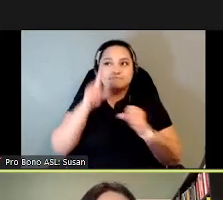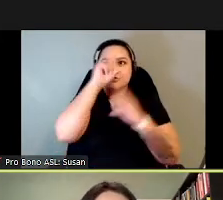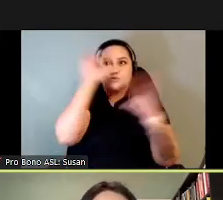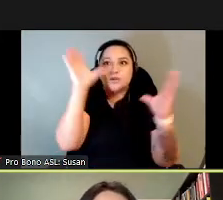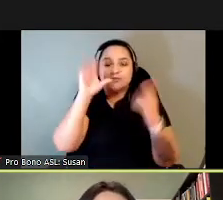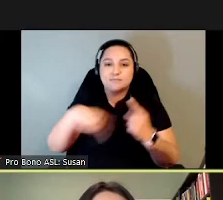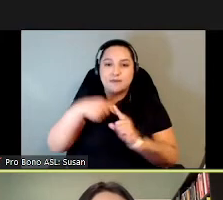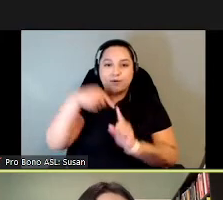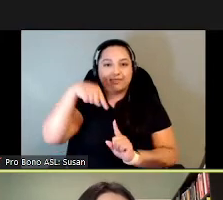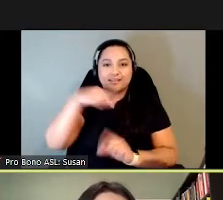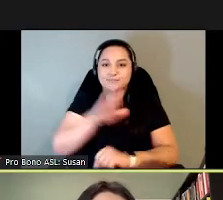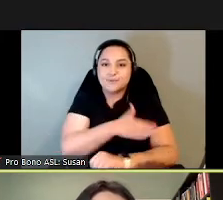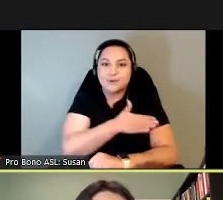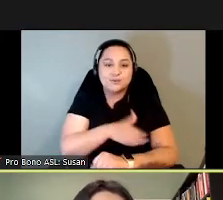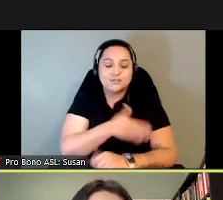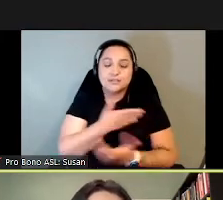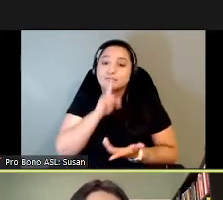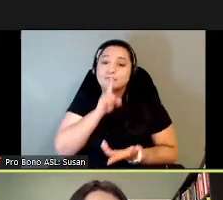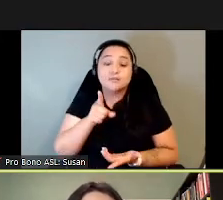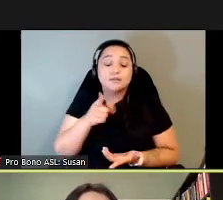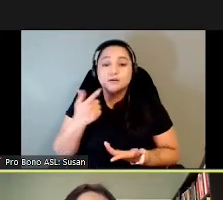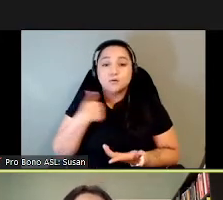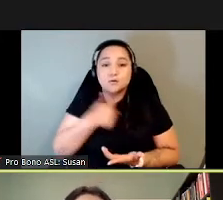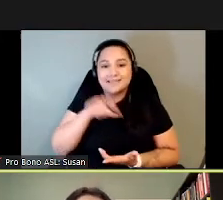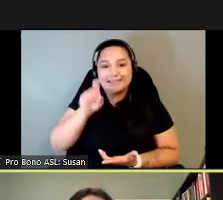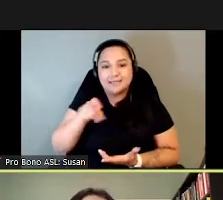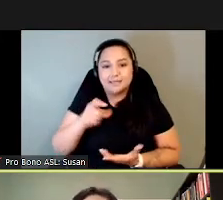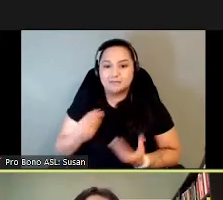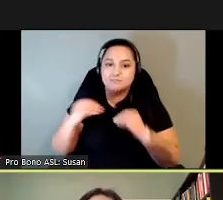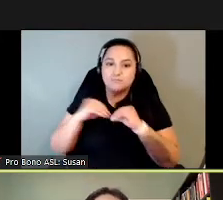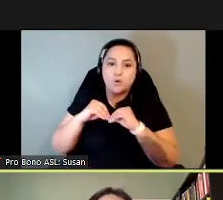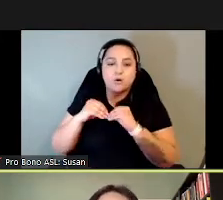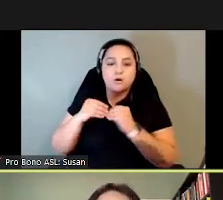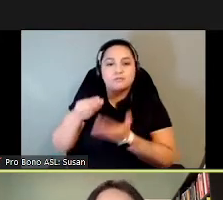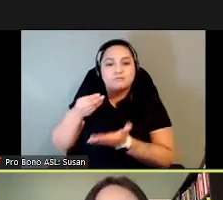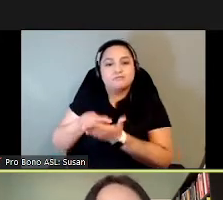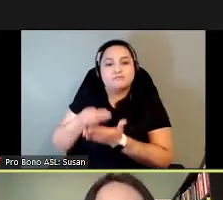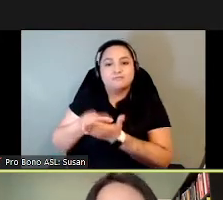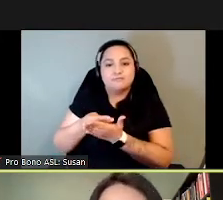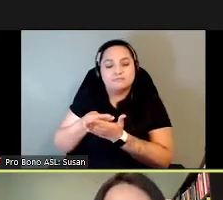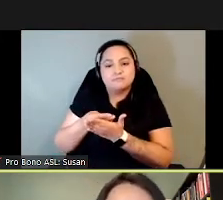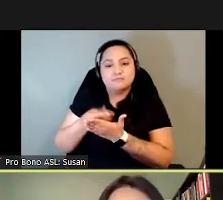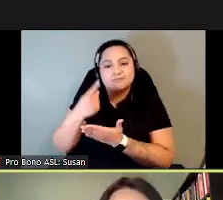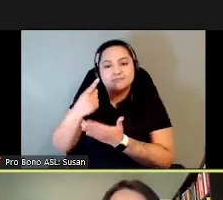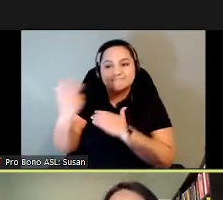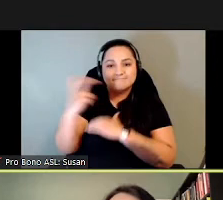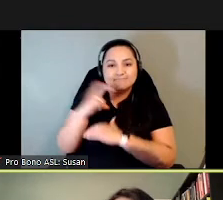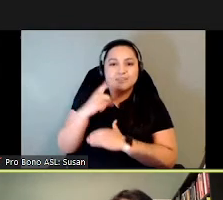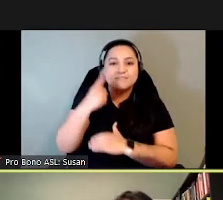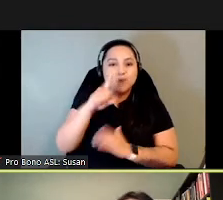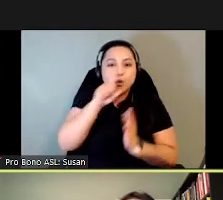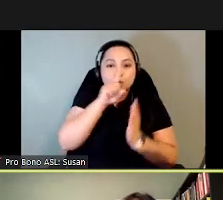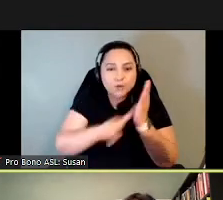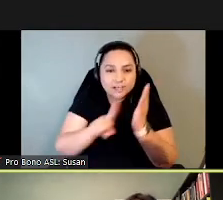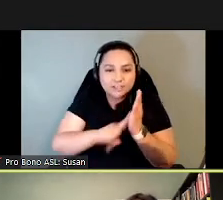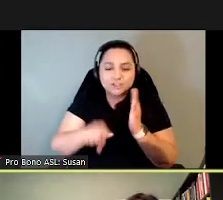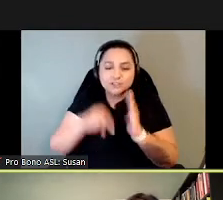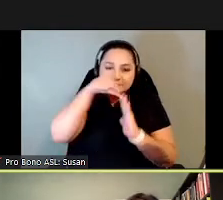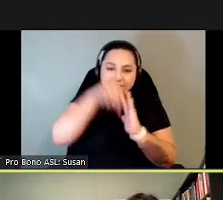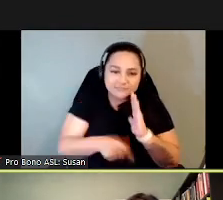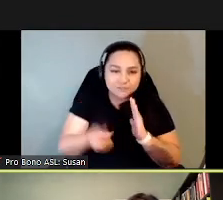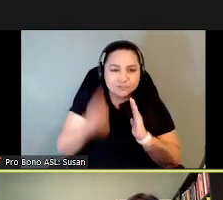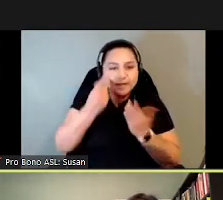is we need more funds for research to understand the basic science behind the neural networks impacted by